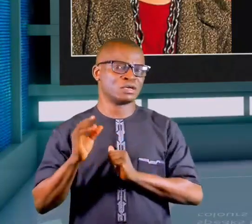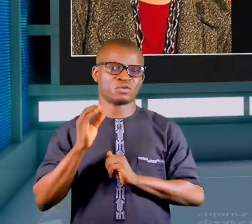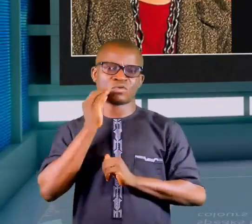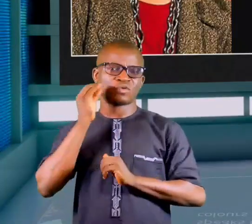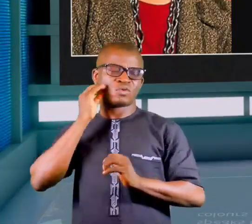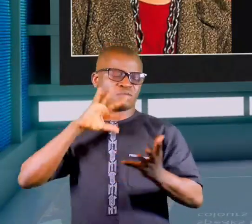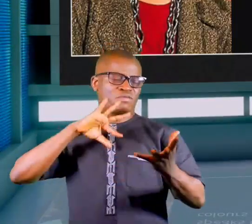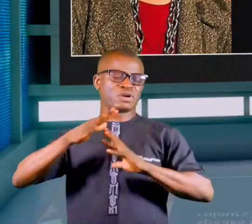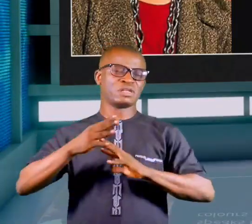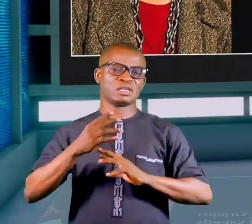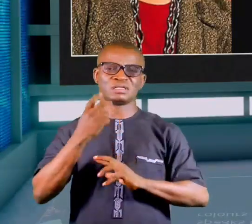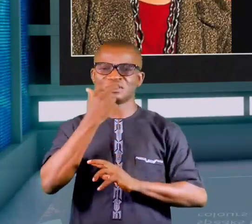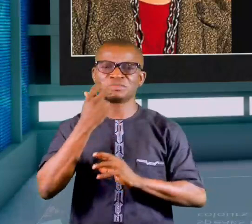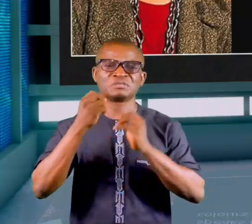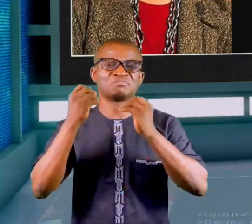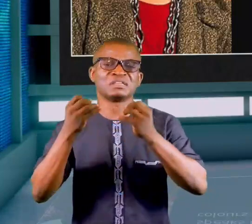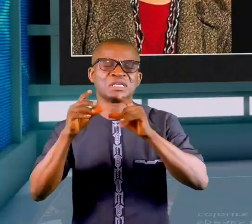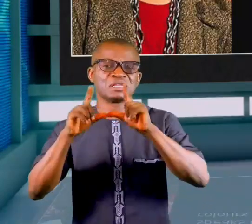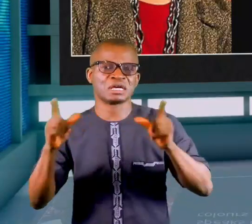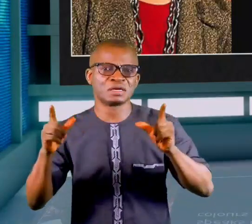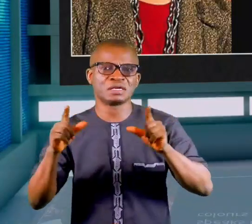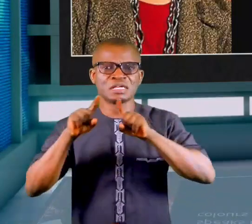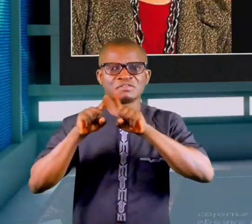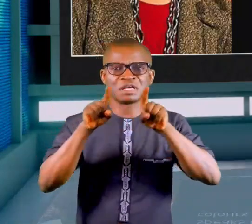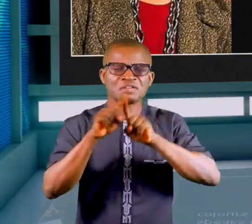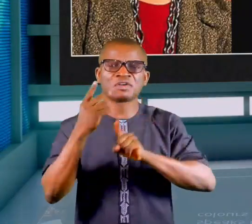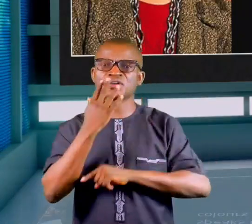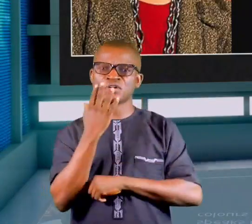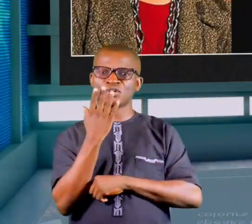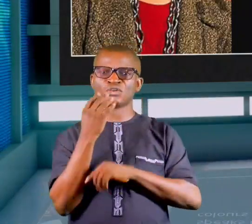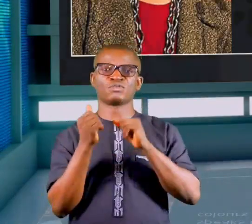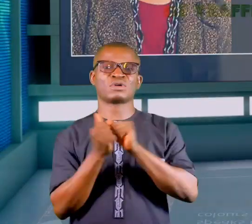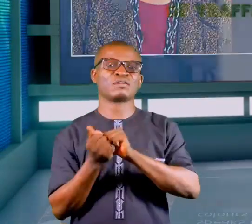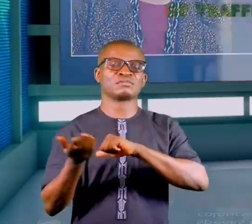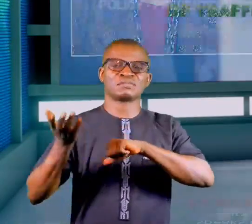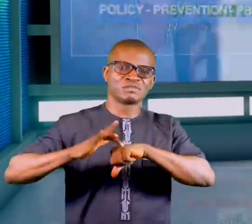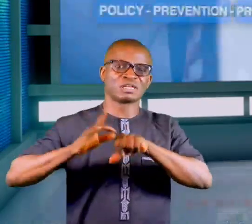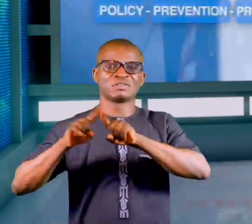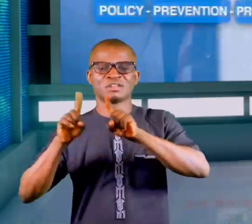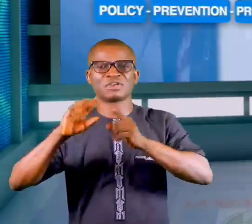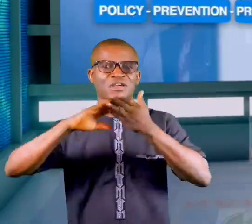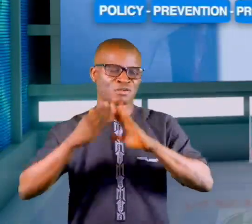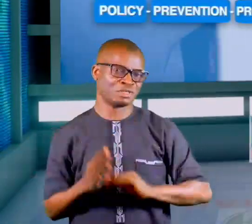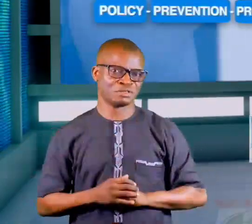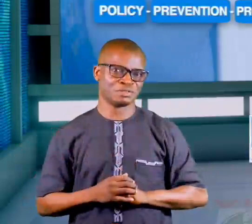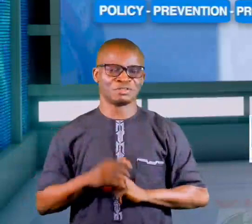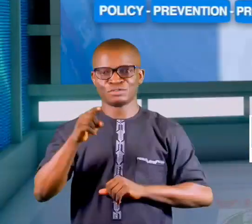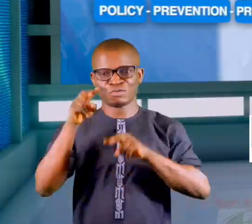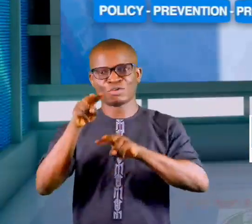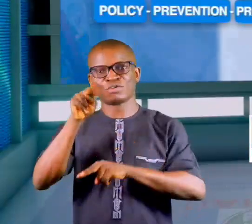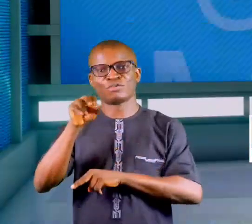Domestic violence speaks many languages, has many colors, and lives in many different communities. You're